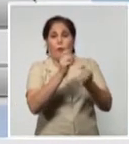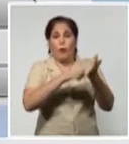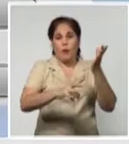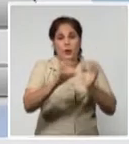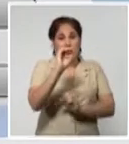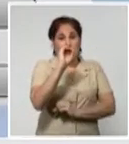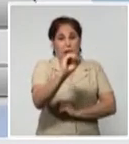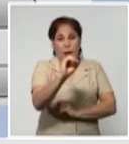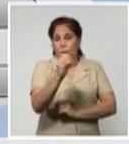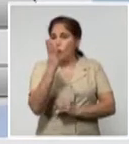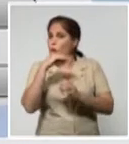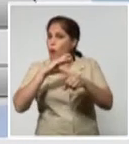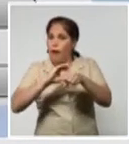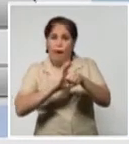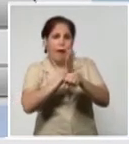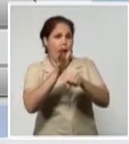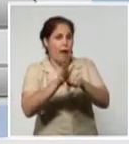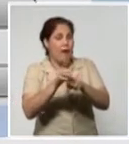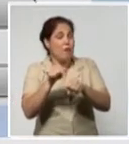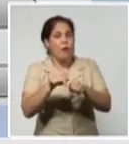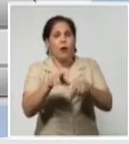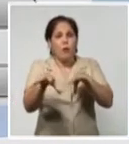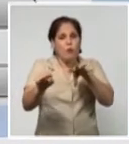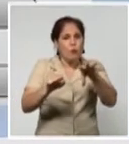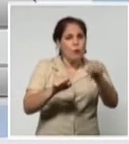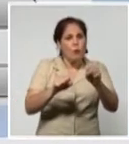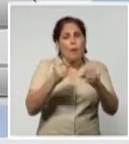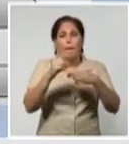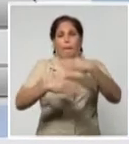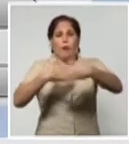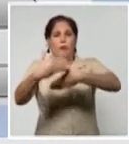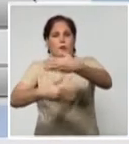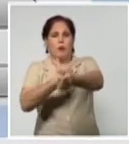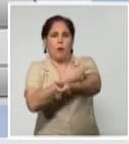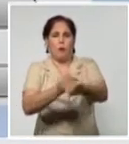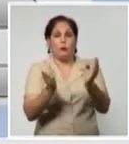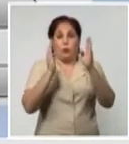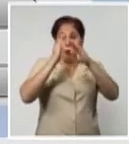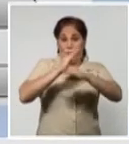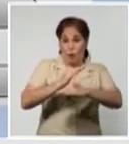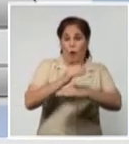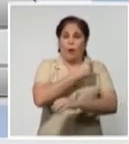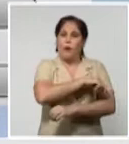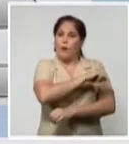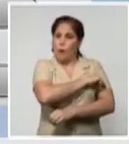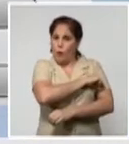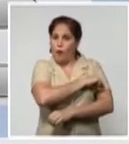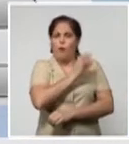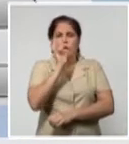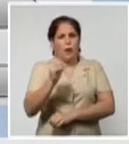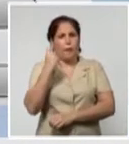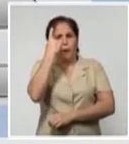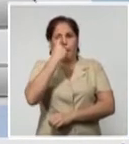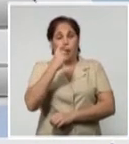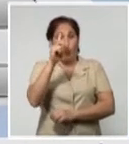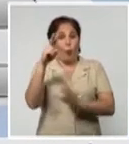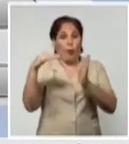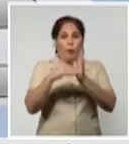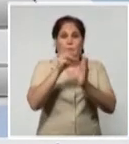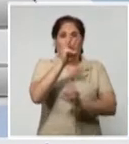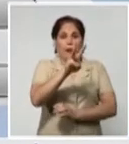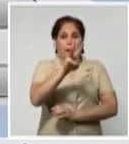observed in some of these provinces it's a result of no processing samples, and